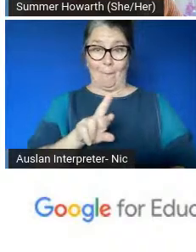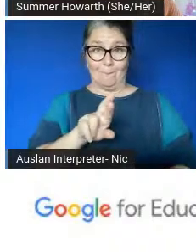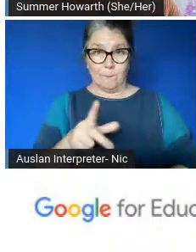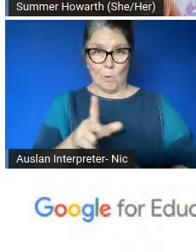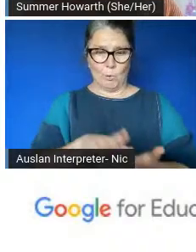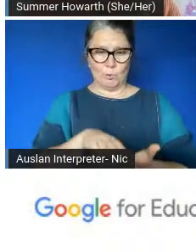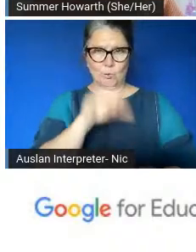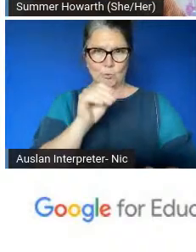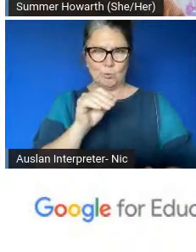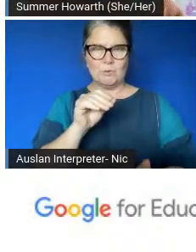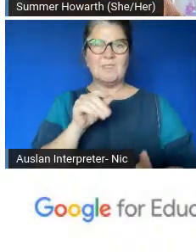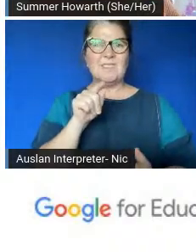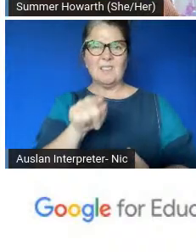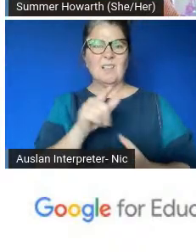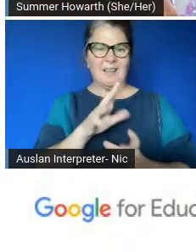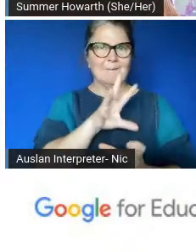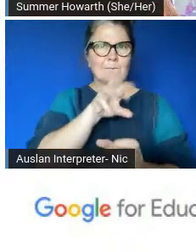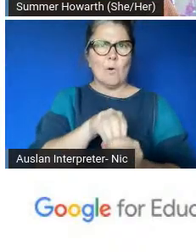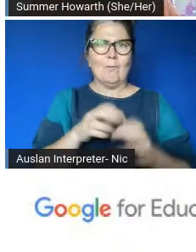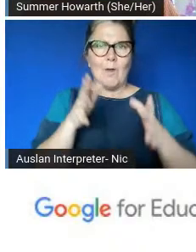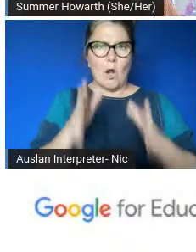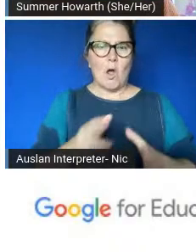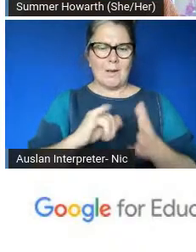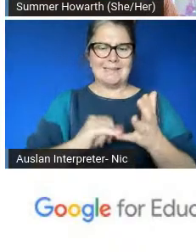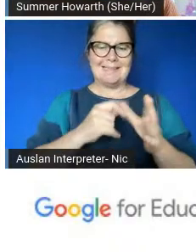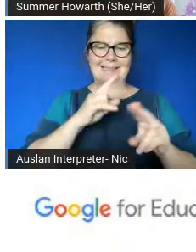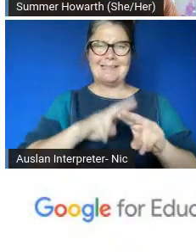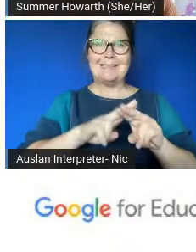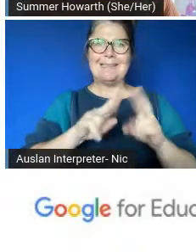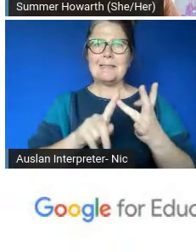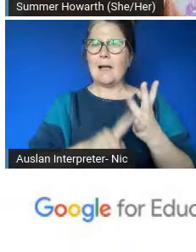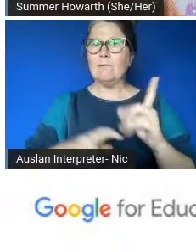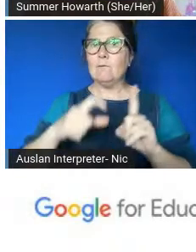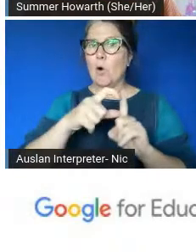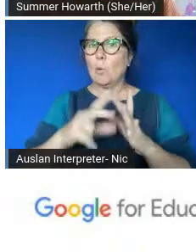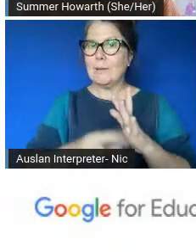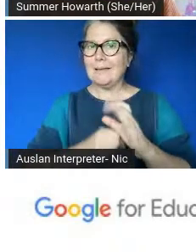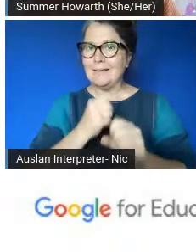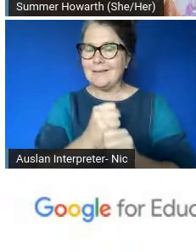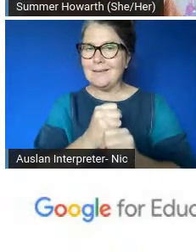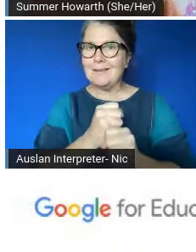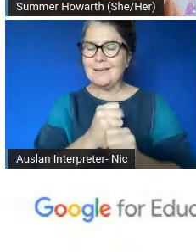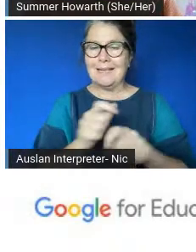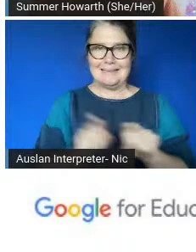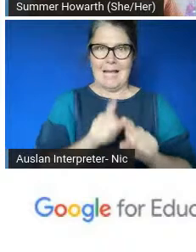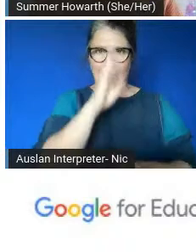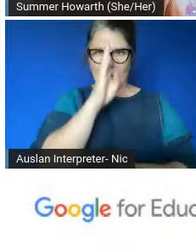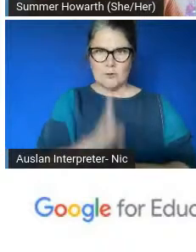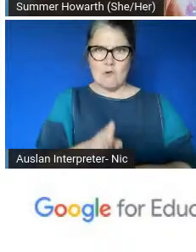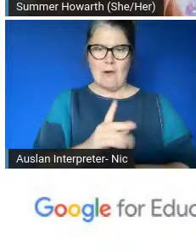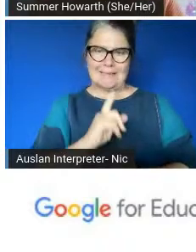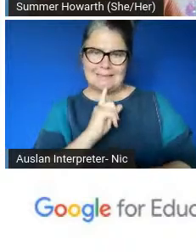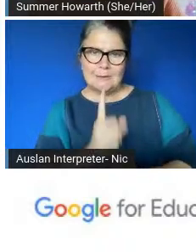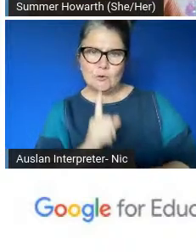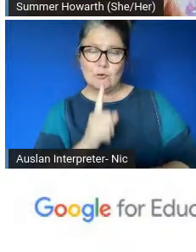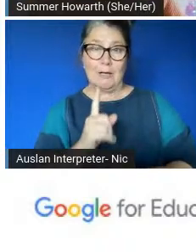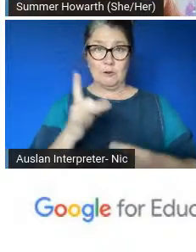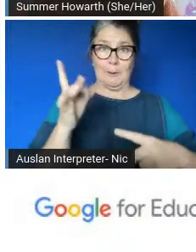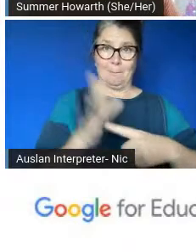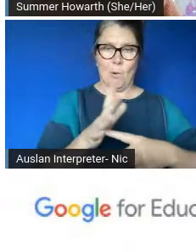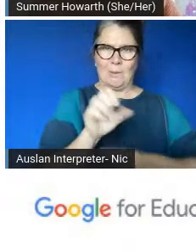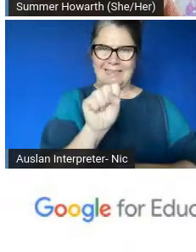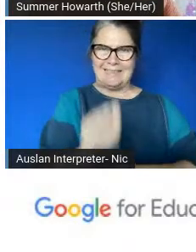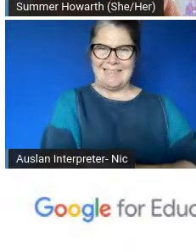your students there as well. So when we were talking around some of that direct instruction, that's some important pieces. But as you can see, there's still